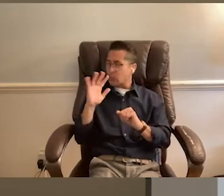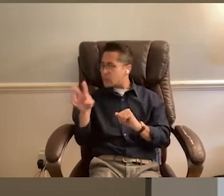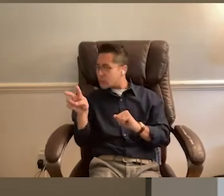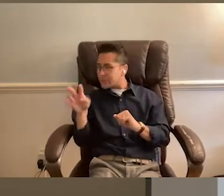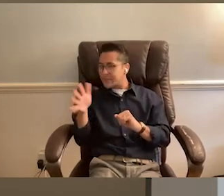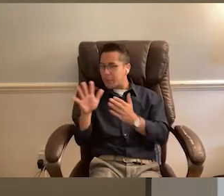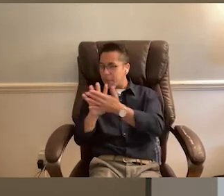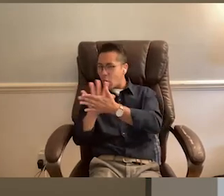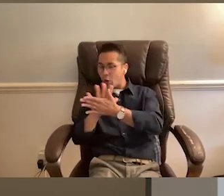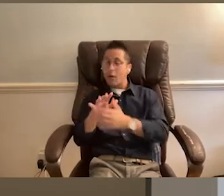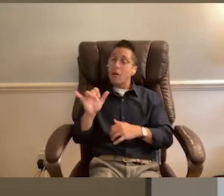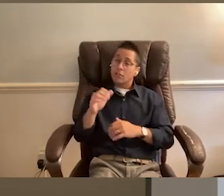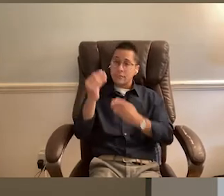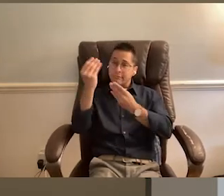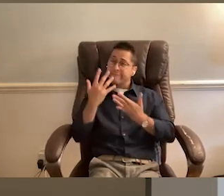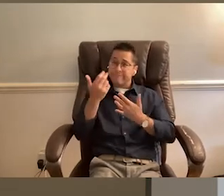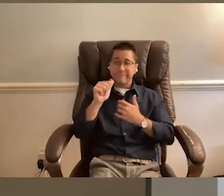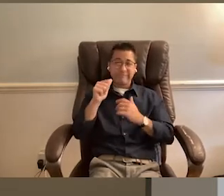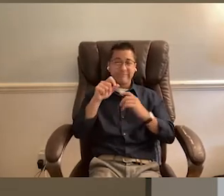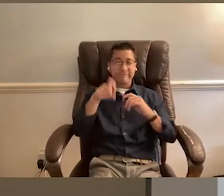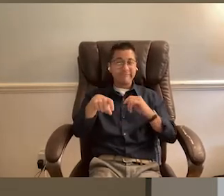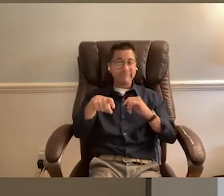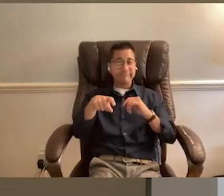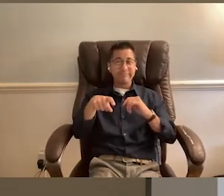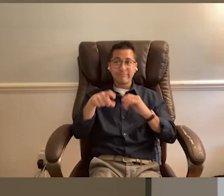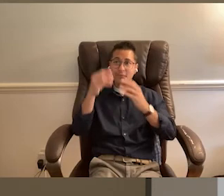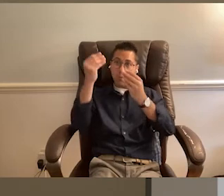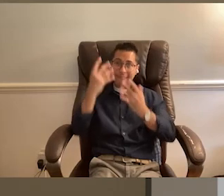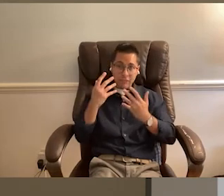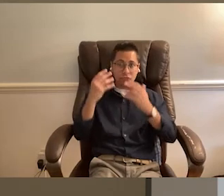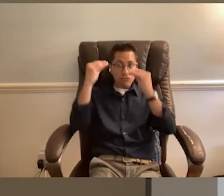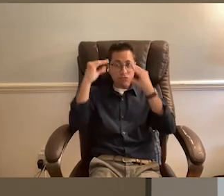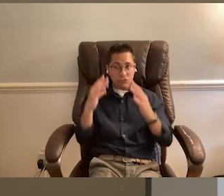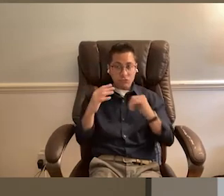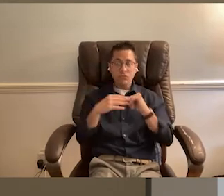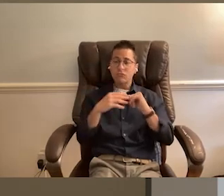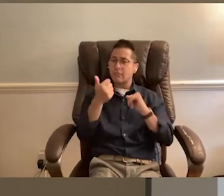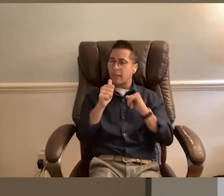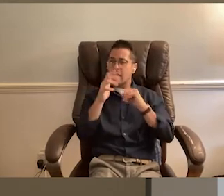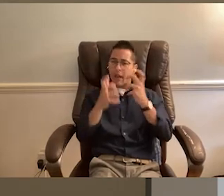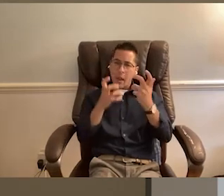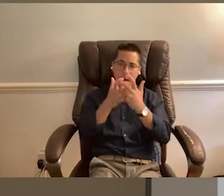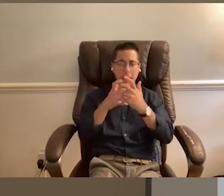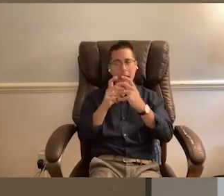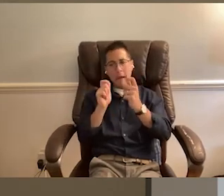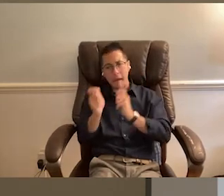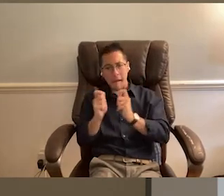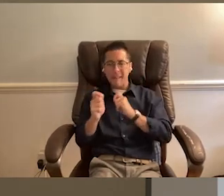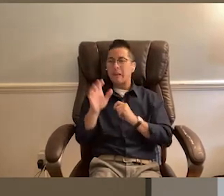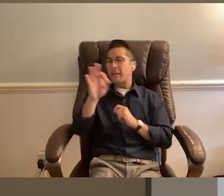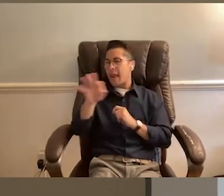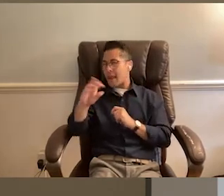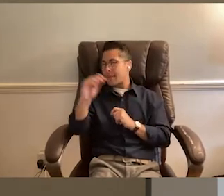way? And the student will ask their academic mentor for assistance if they need help. And then we talk a little about what the student